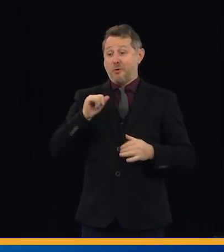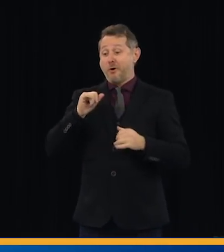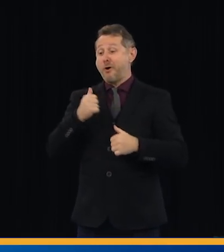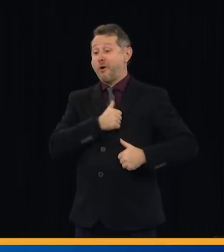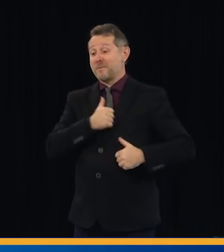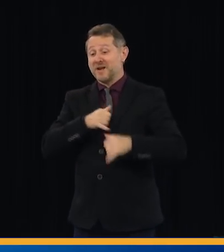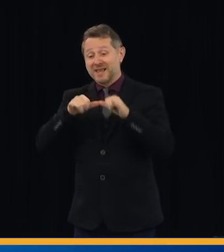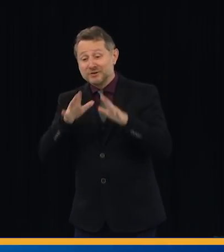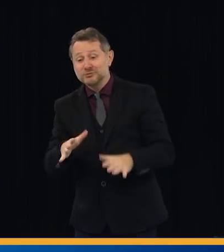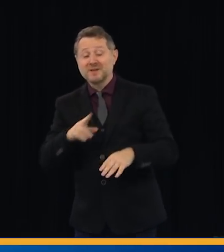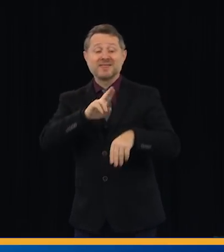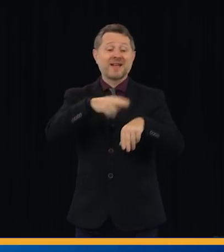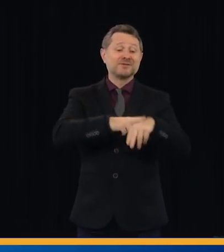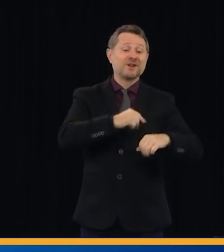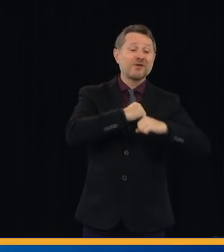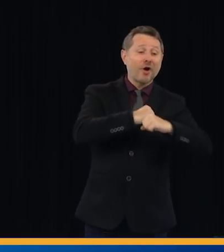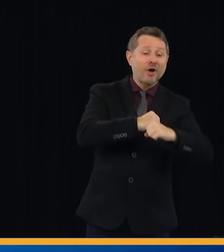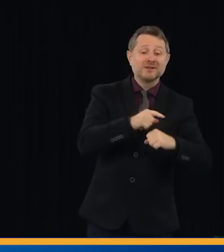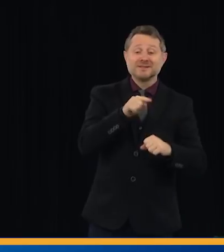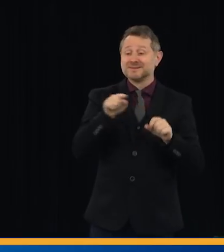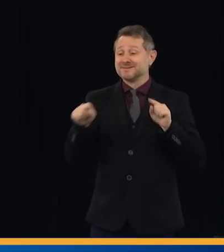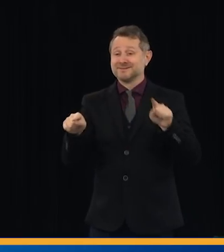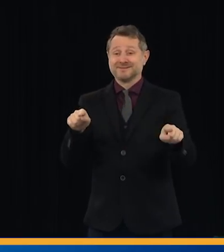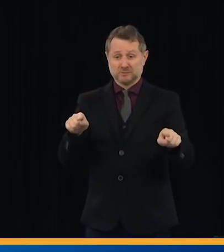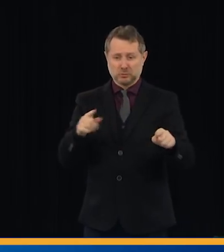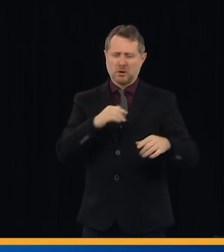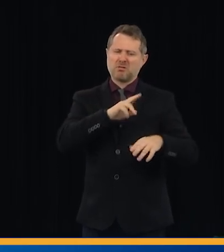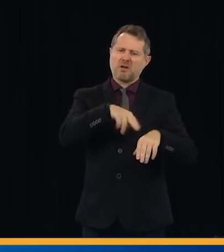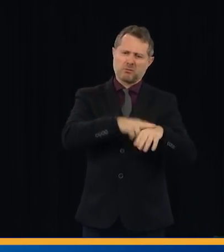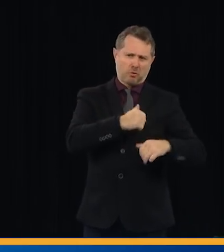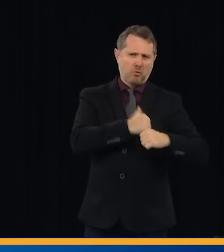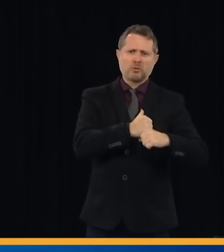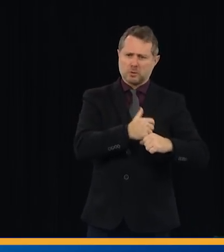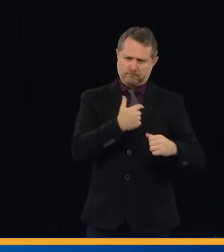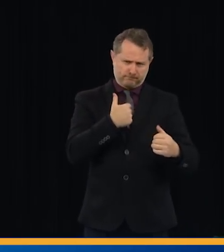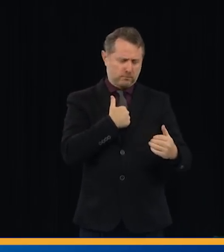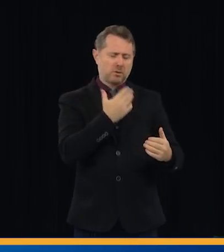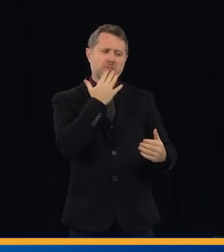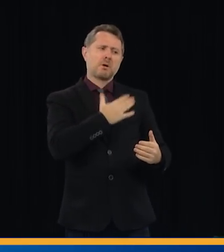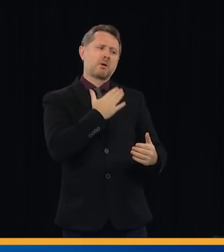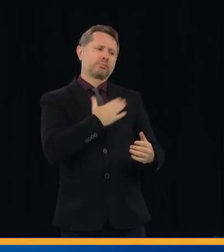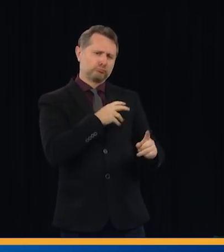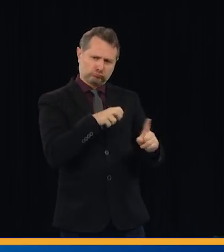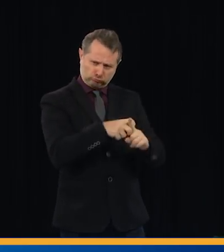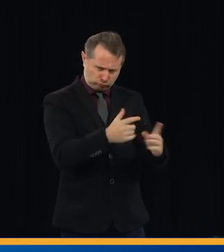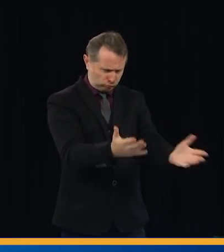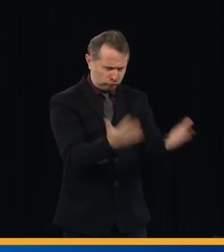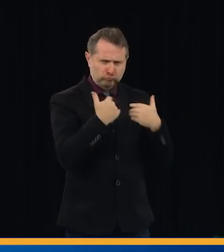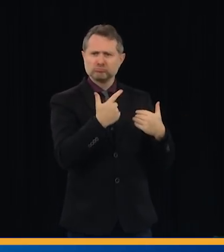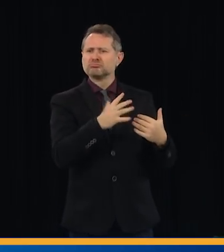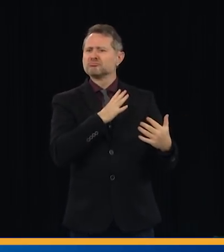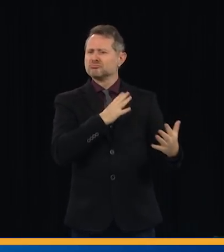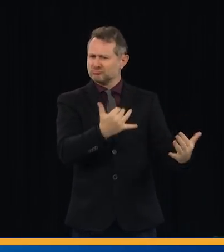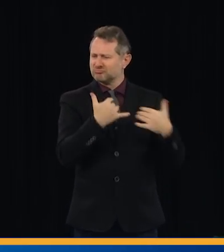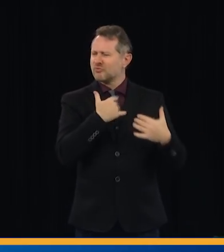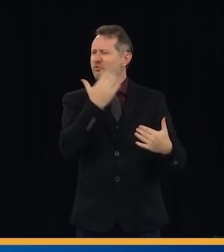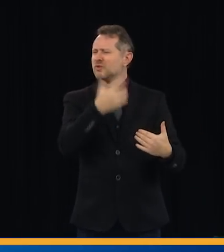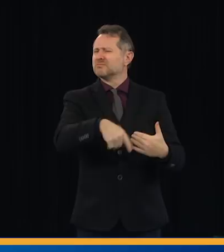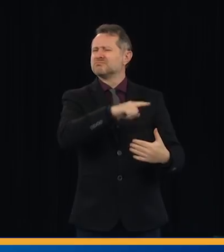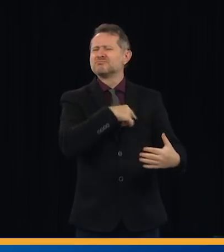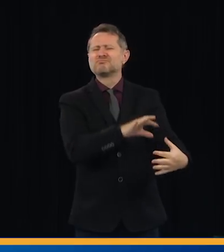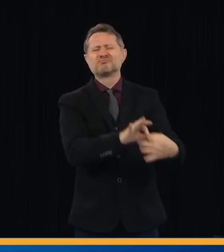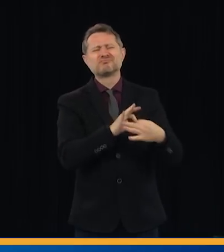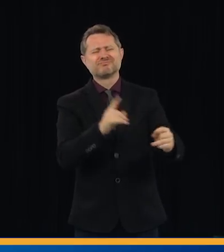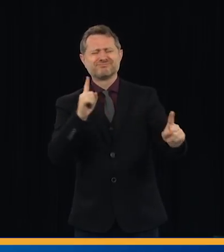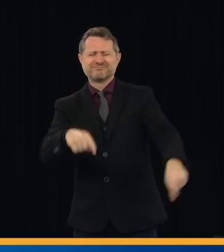Guard, which is our workforce that we call out in all these situations. I've worked with many of them, and I